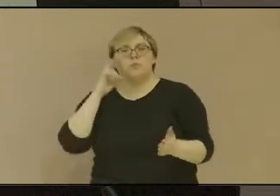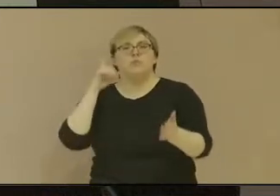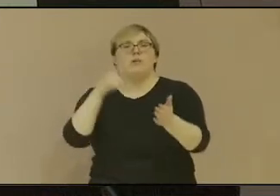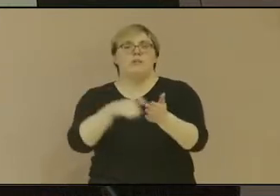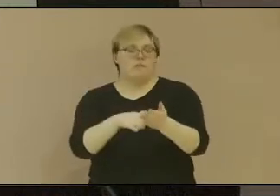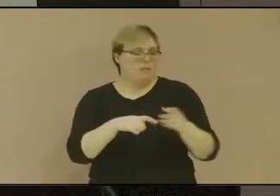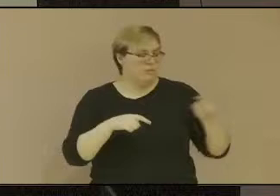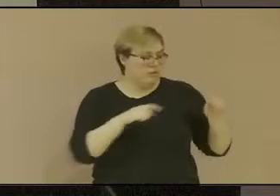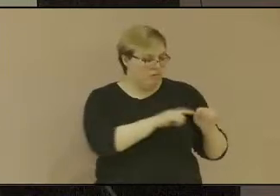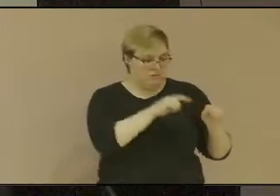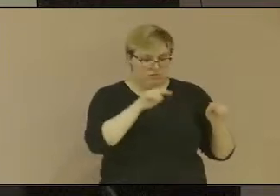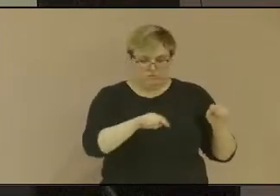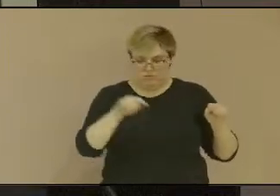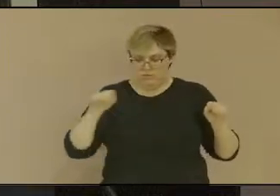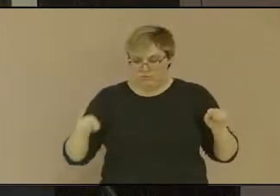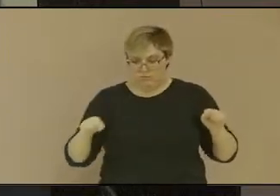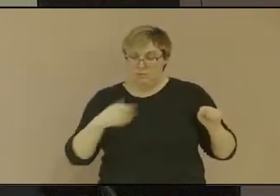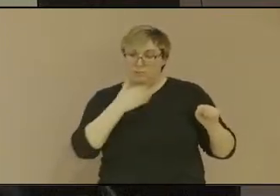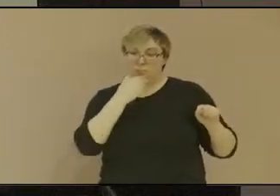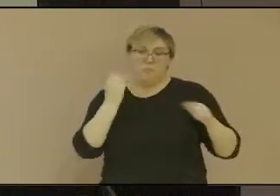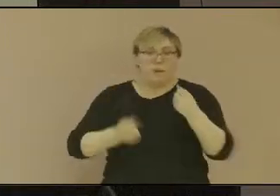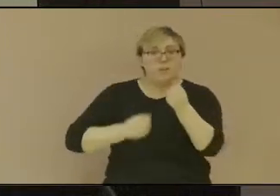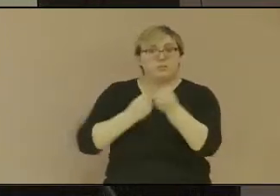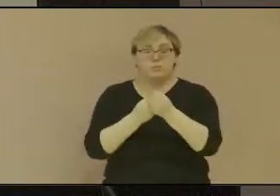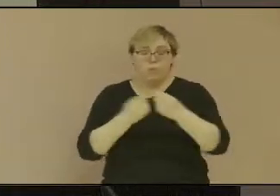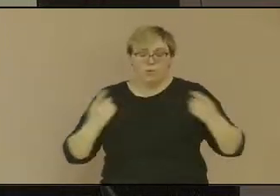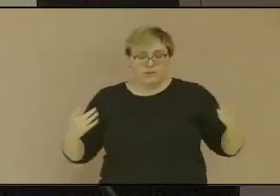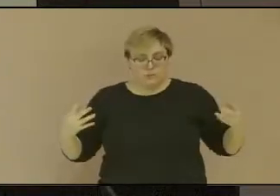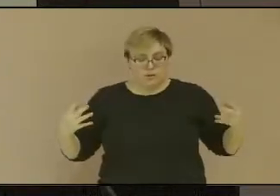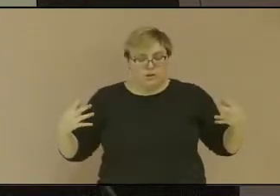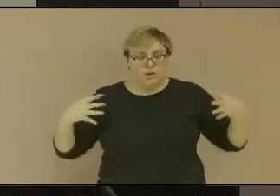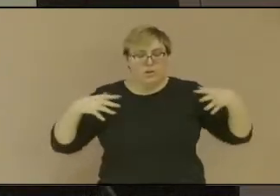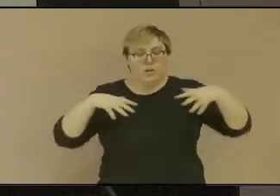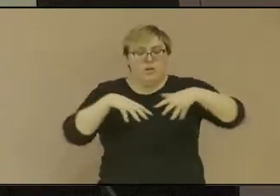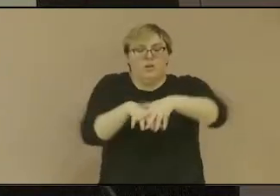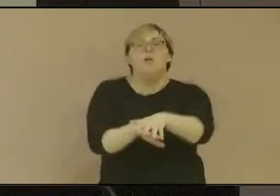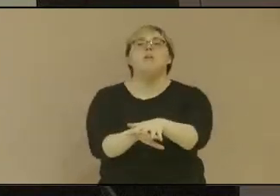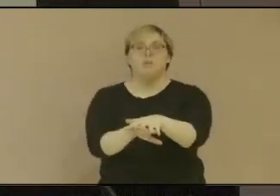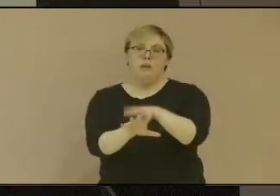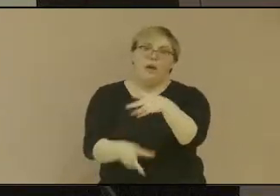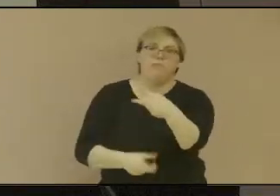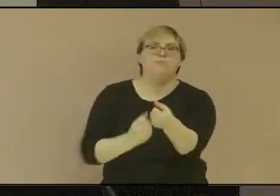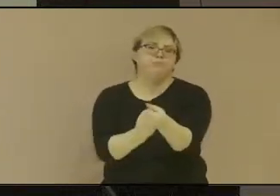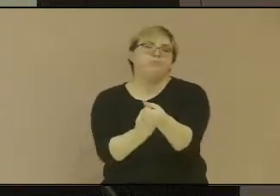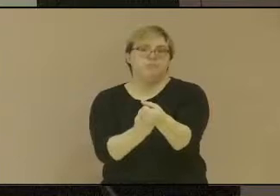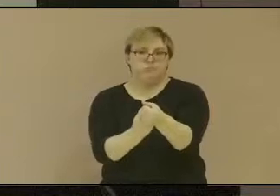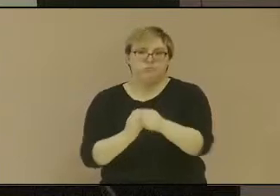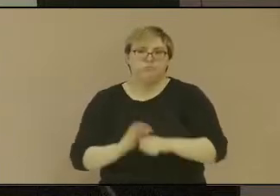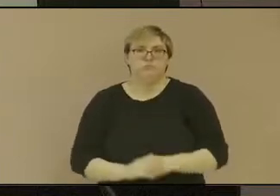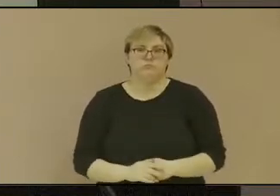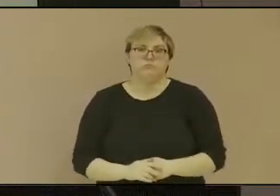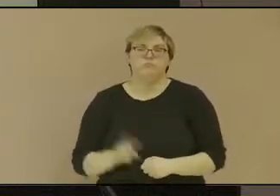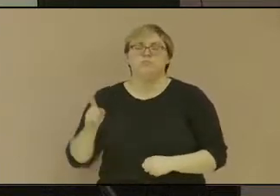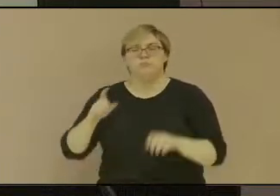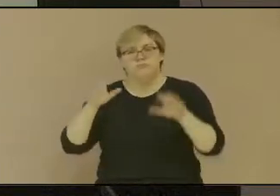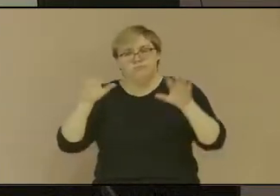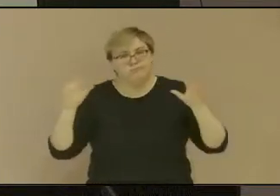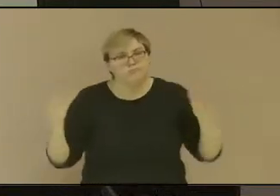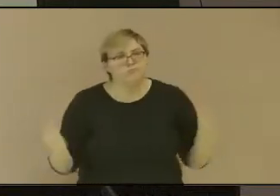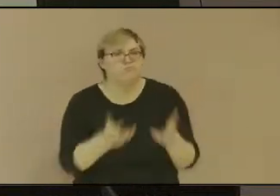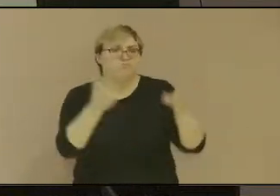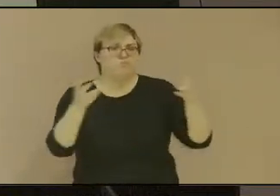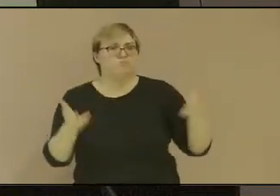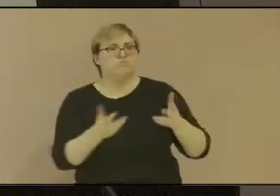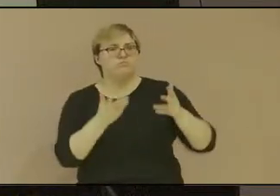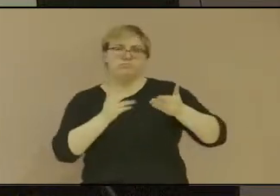intersect. His love for encouraging conversations that build connection and community, a love that